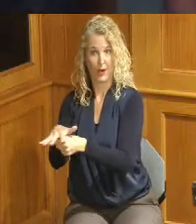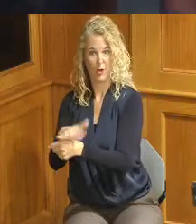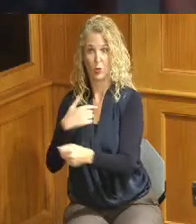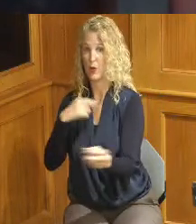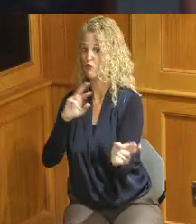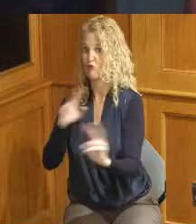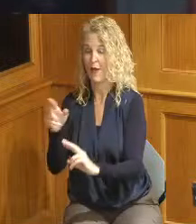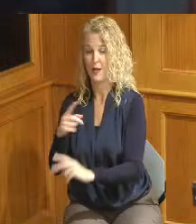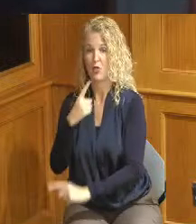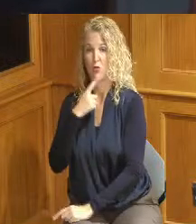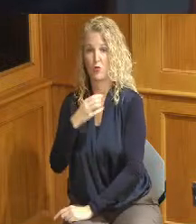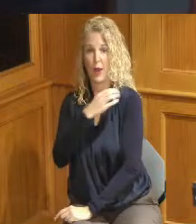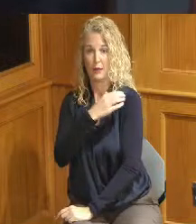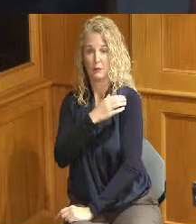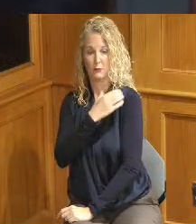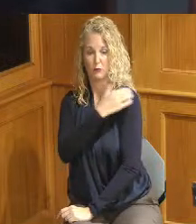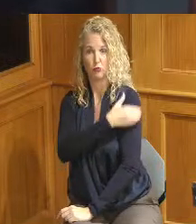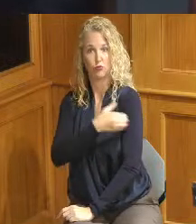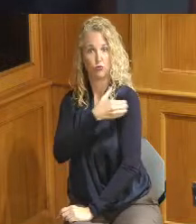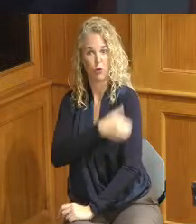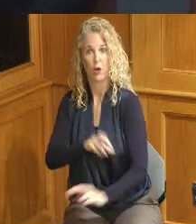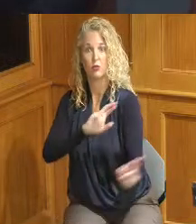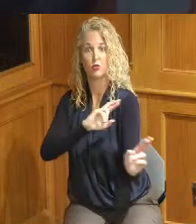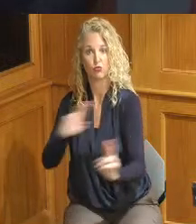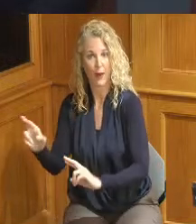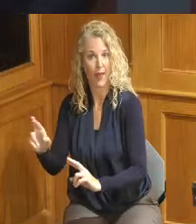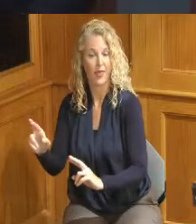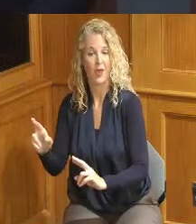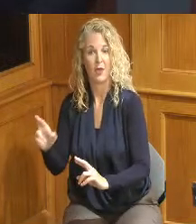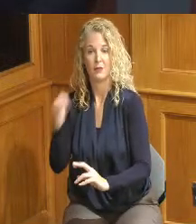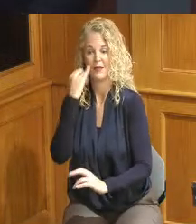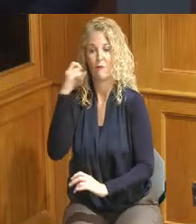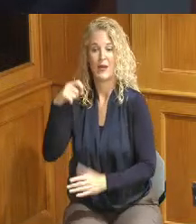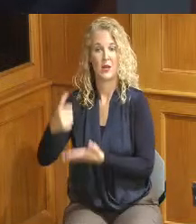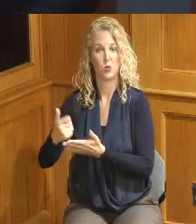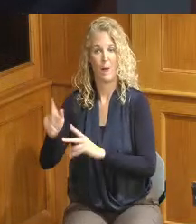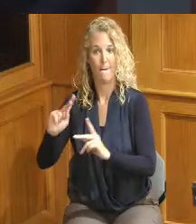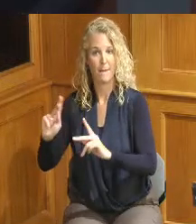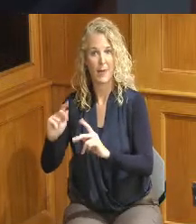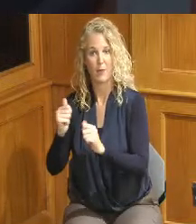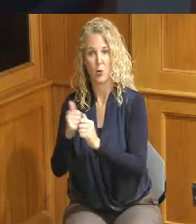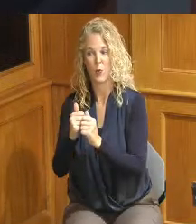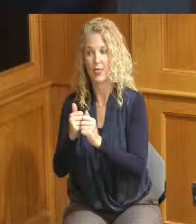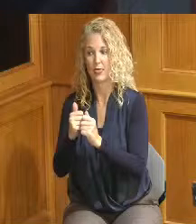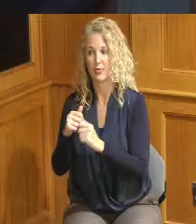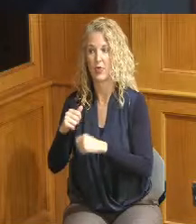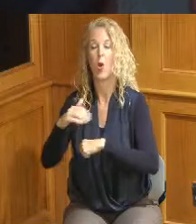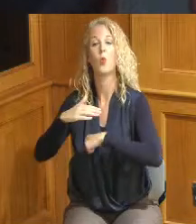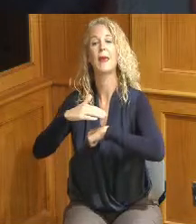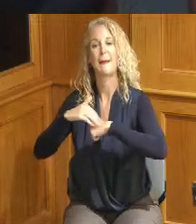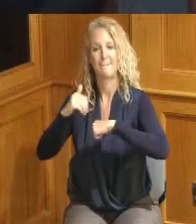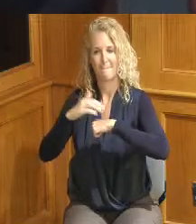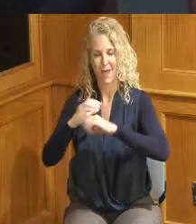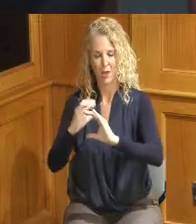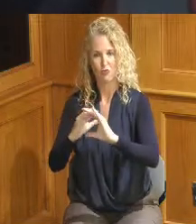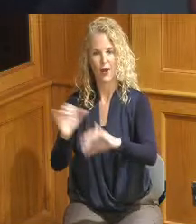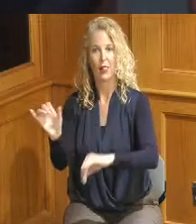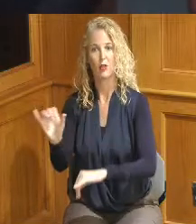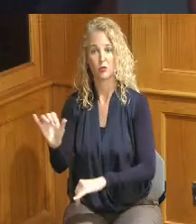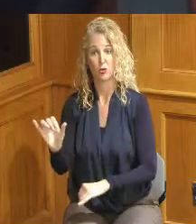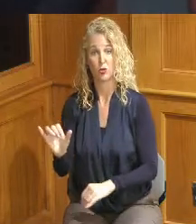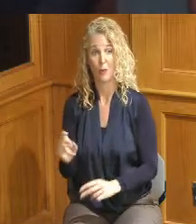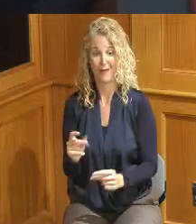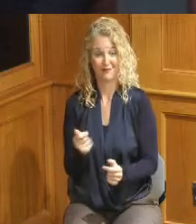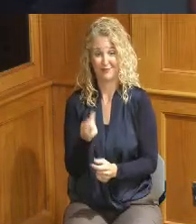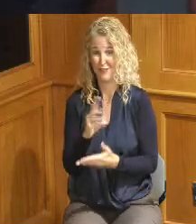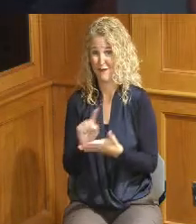Red Cross on standby. We had our pet trailer ready to go in case we needed to help people house household pets. But within hours, the railroad had vouchers ready to